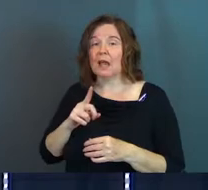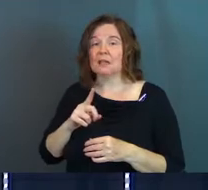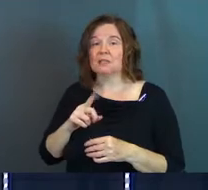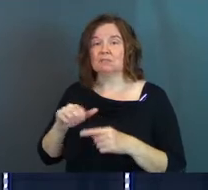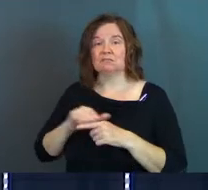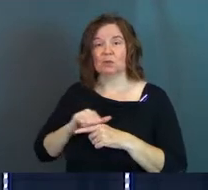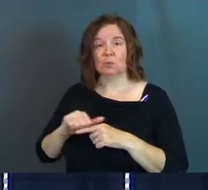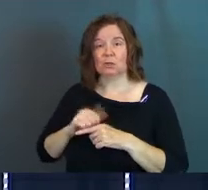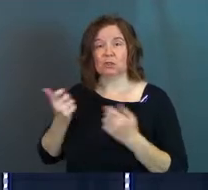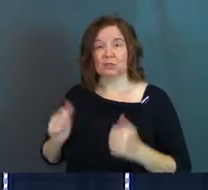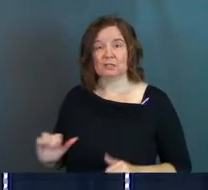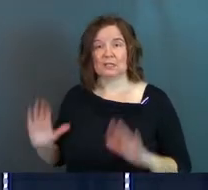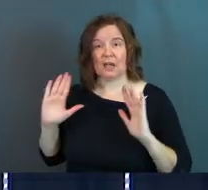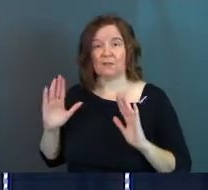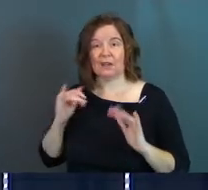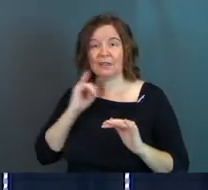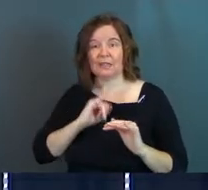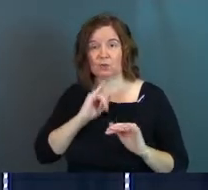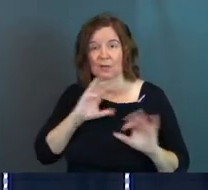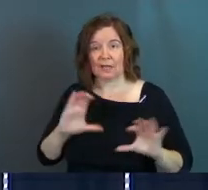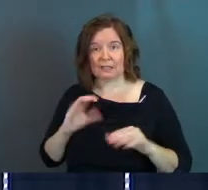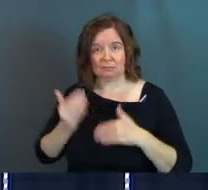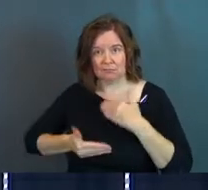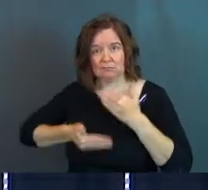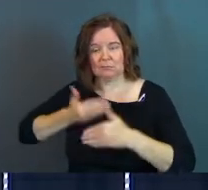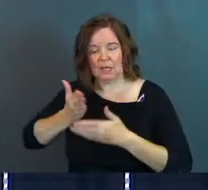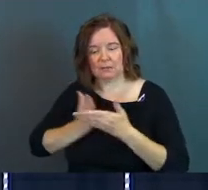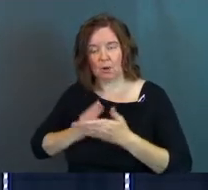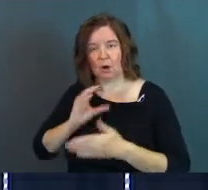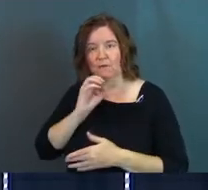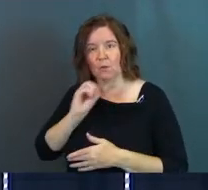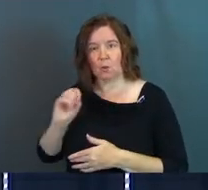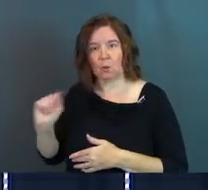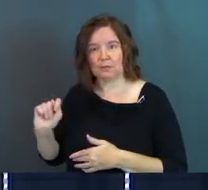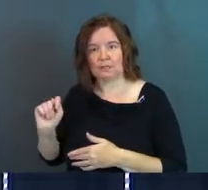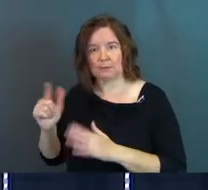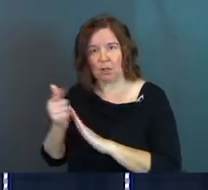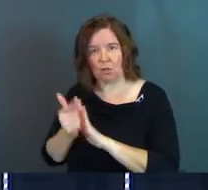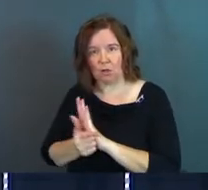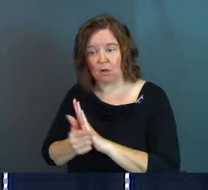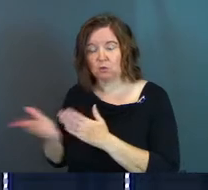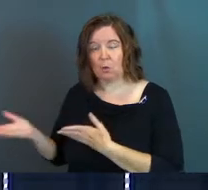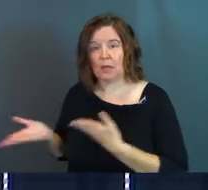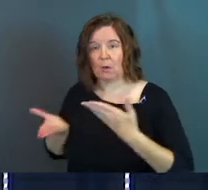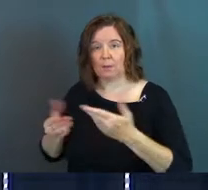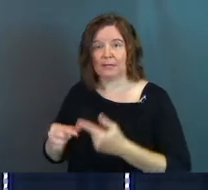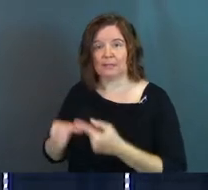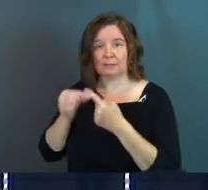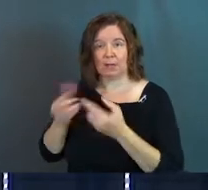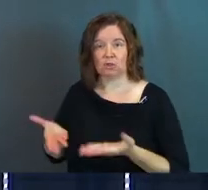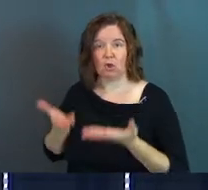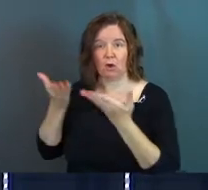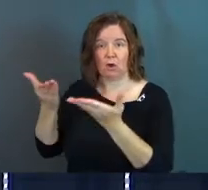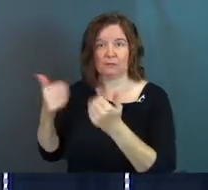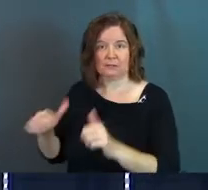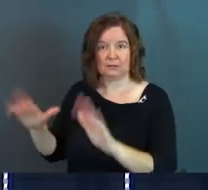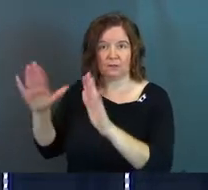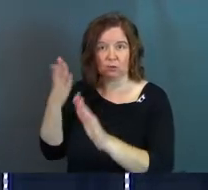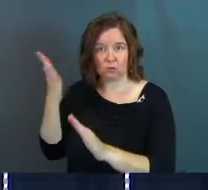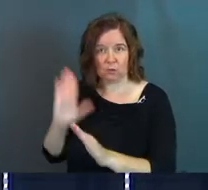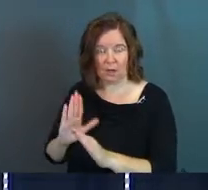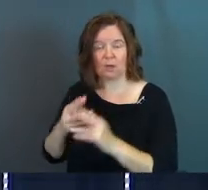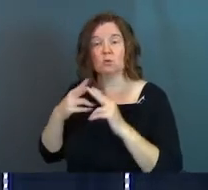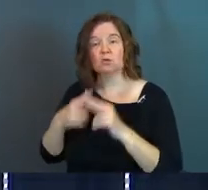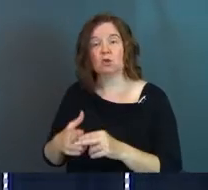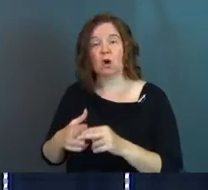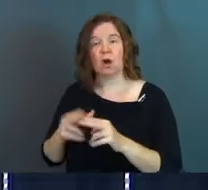ritual sacrifice the Israelites did as part of the Old Testament law. They would actually bring a special offering or sacrifice to God, and